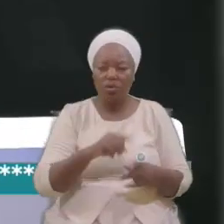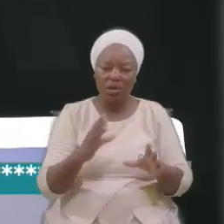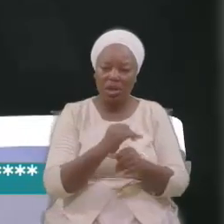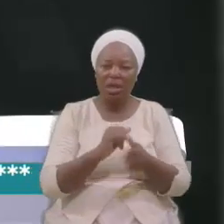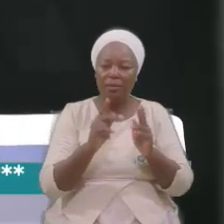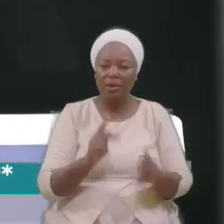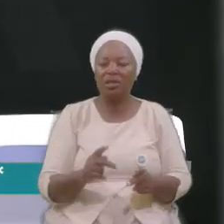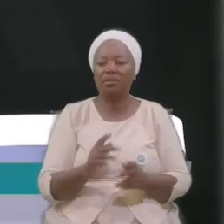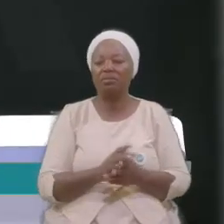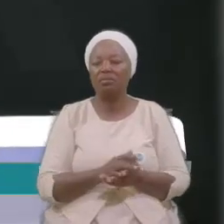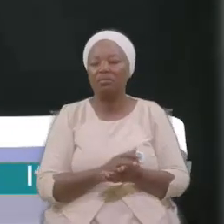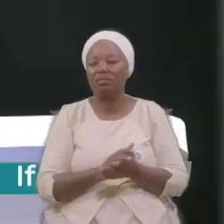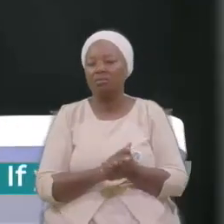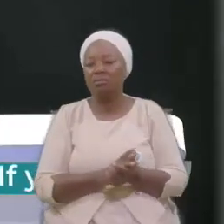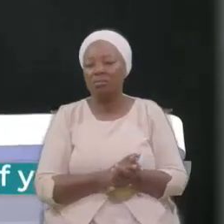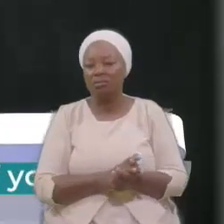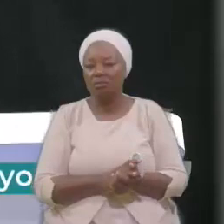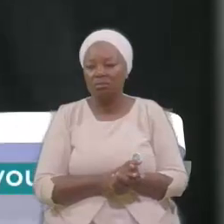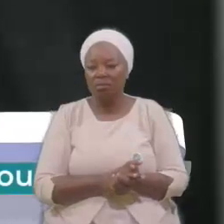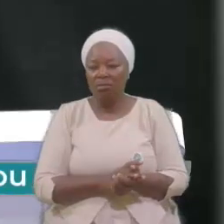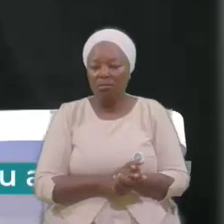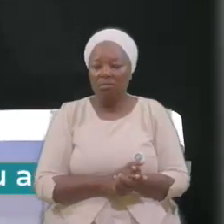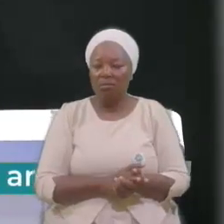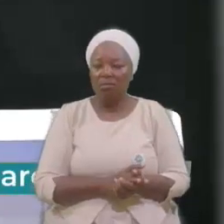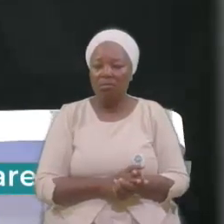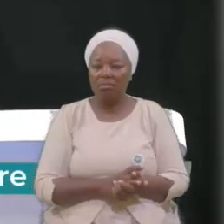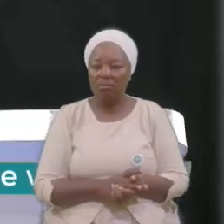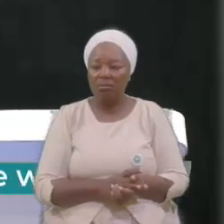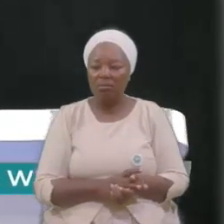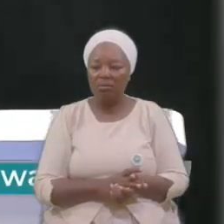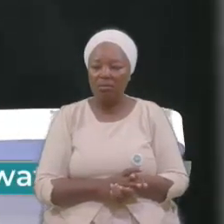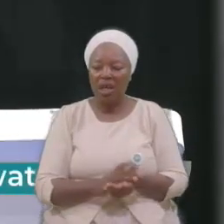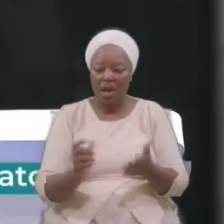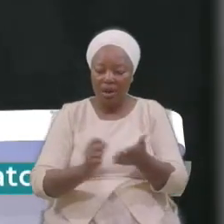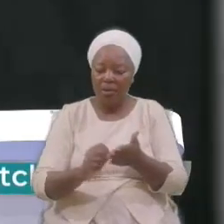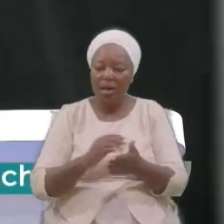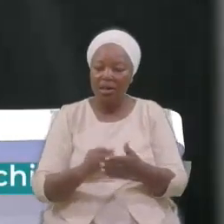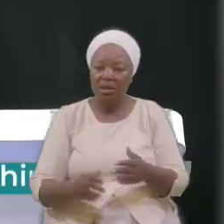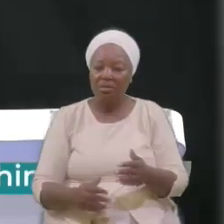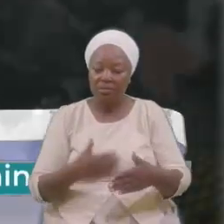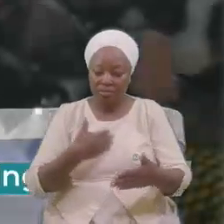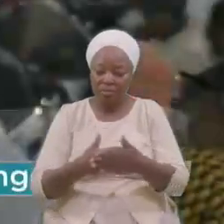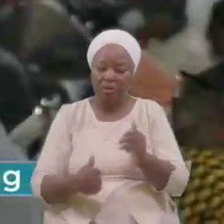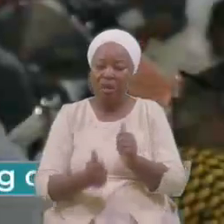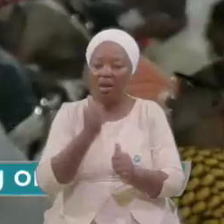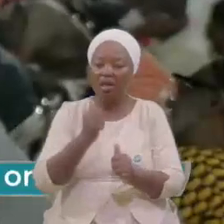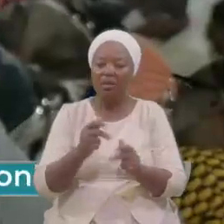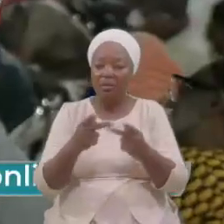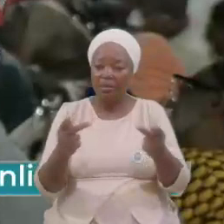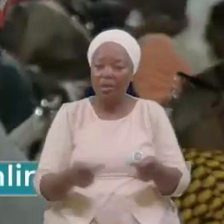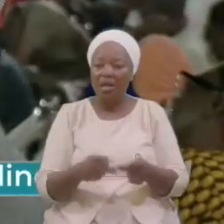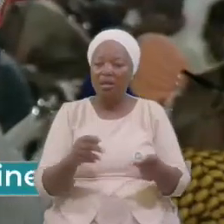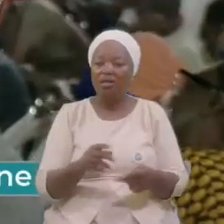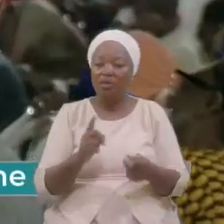spot, the nearest place that is near where you are and through which you can be located. Because